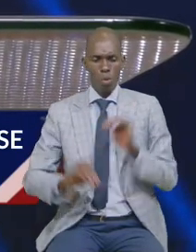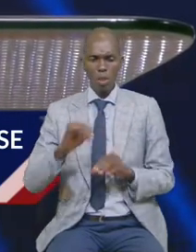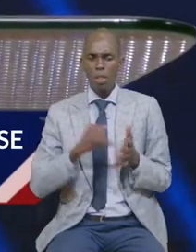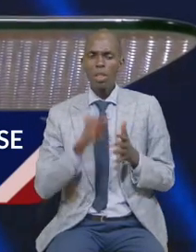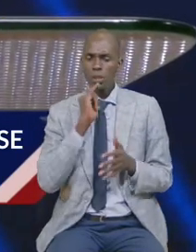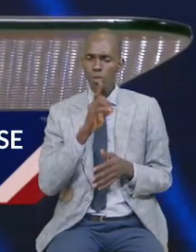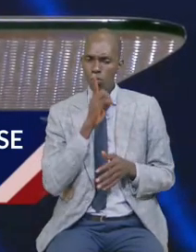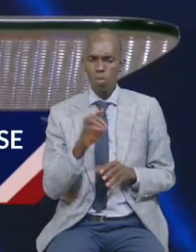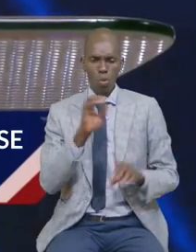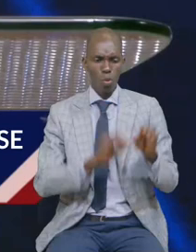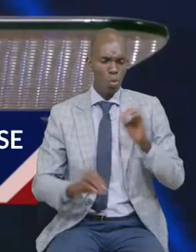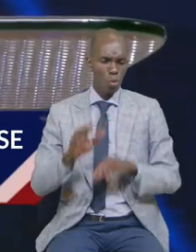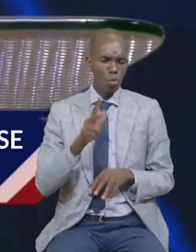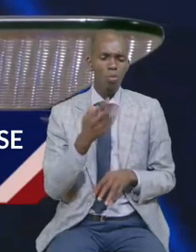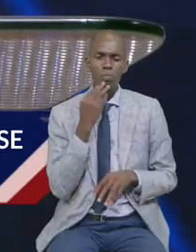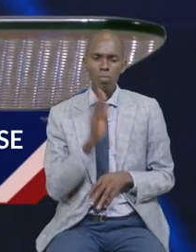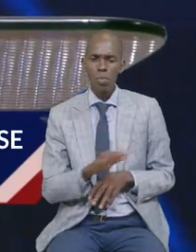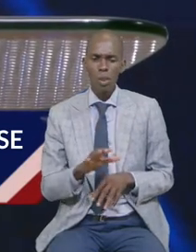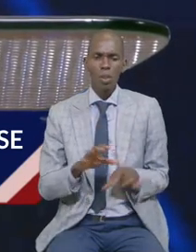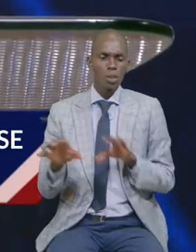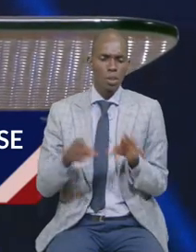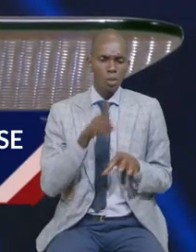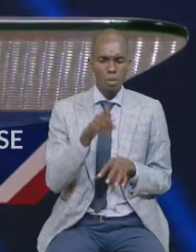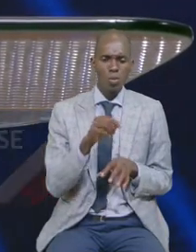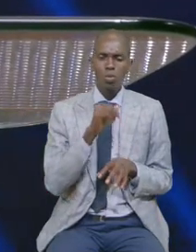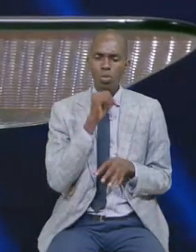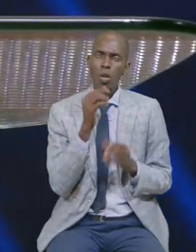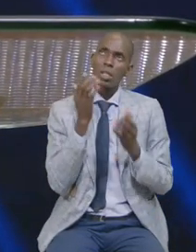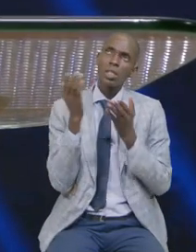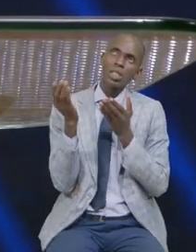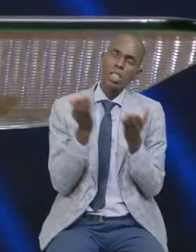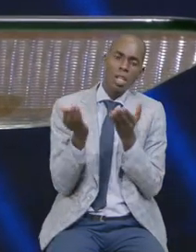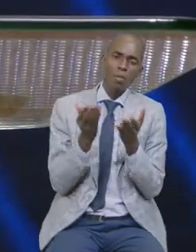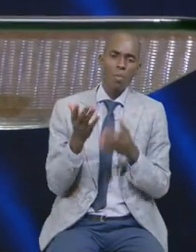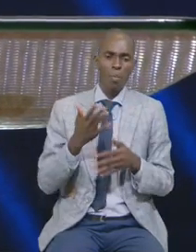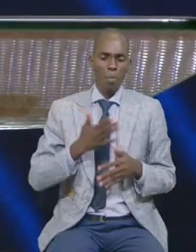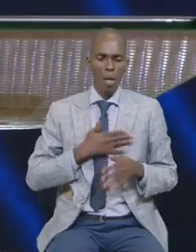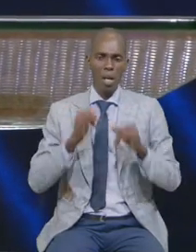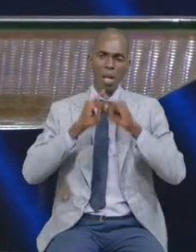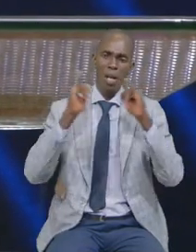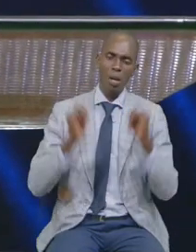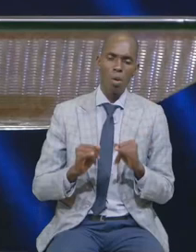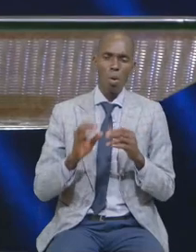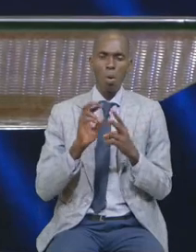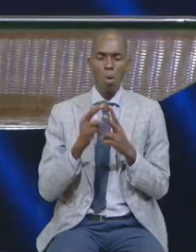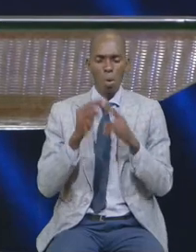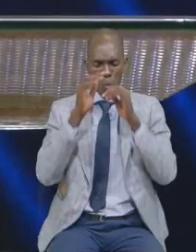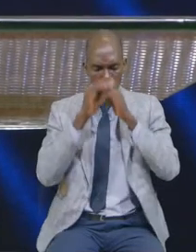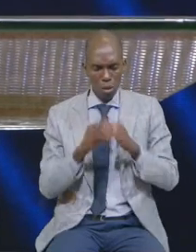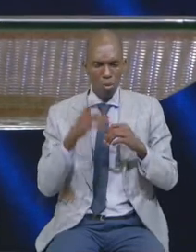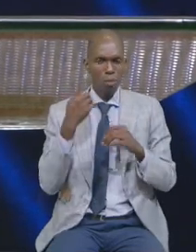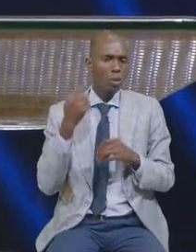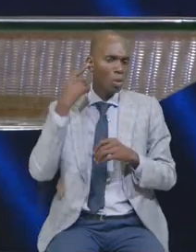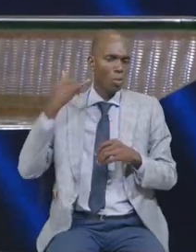Abednego, do not ye serve my gods, nor worship the golden image which I